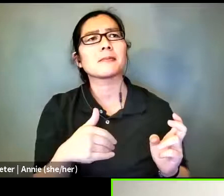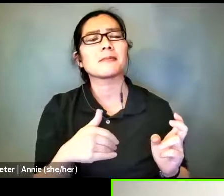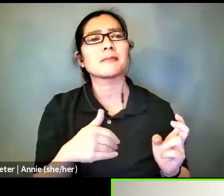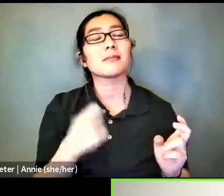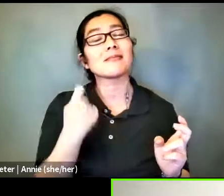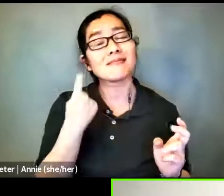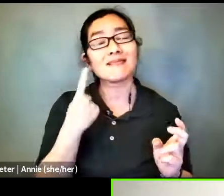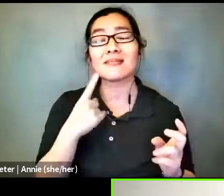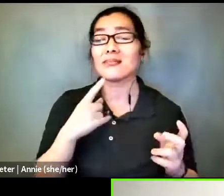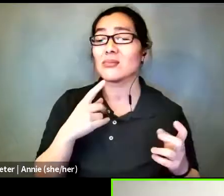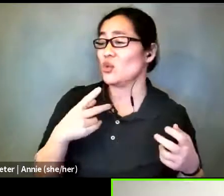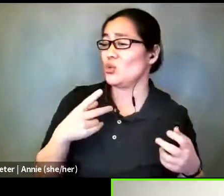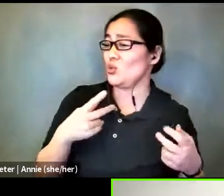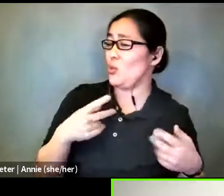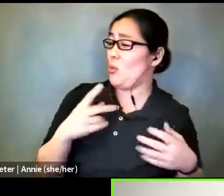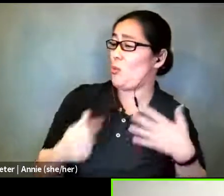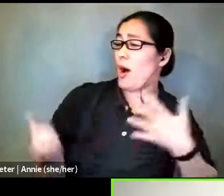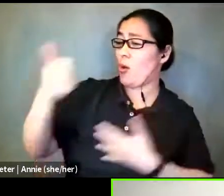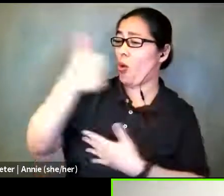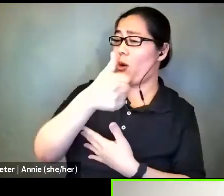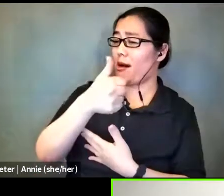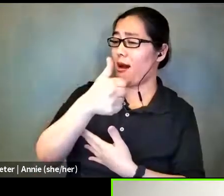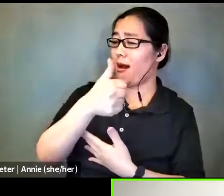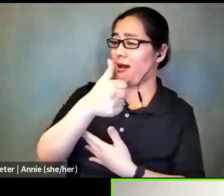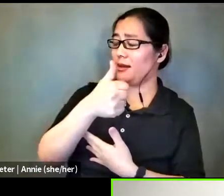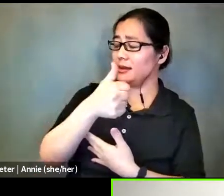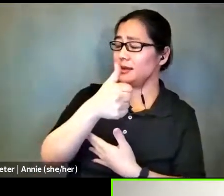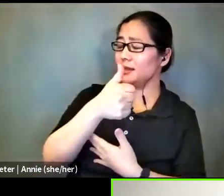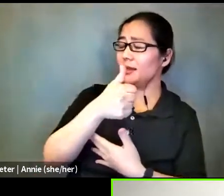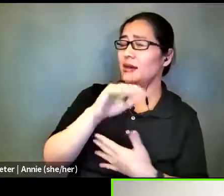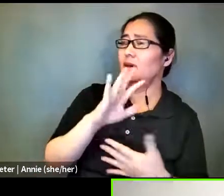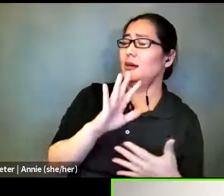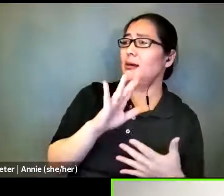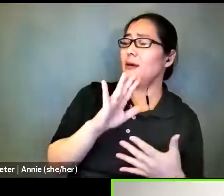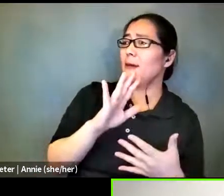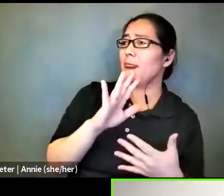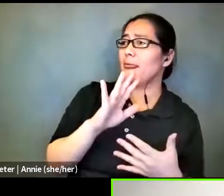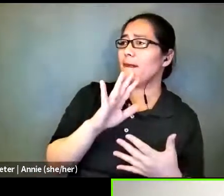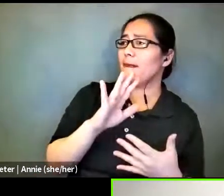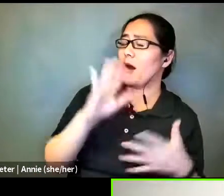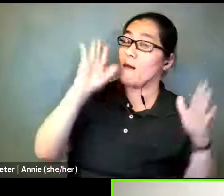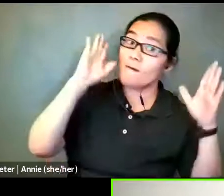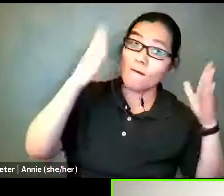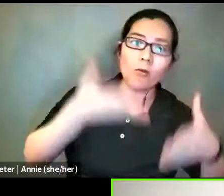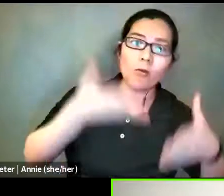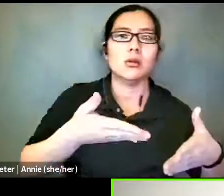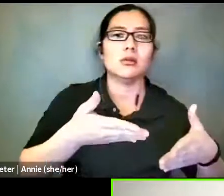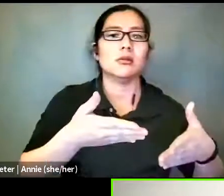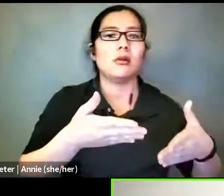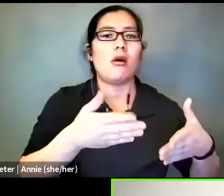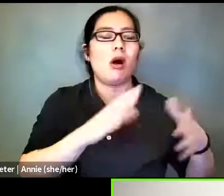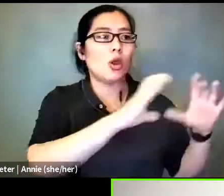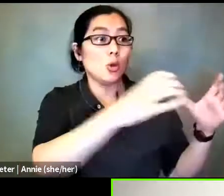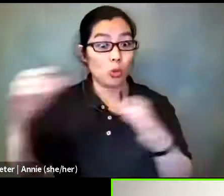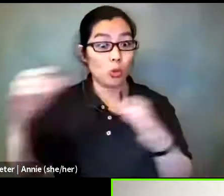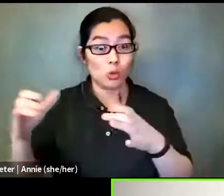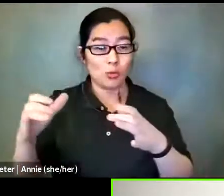prioritize or to center the groups that are under most harm at a particular